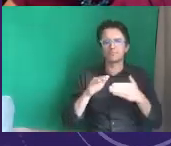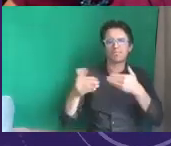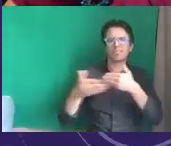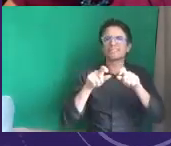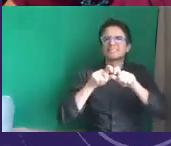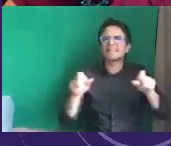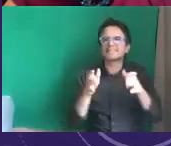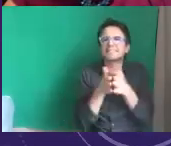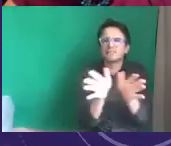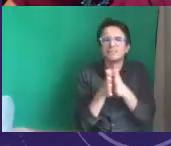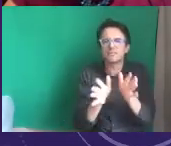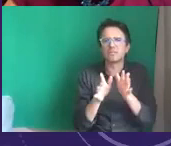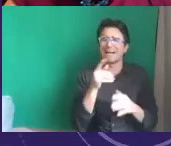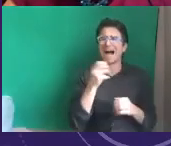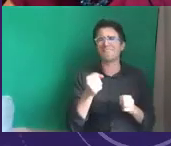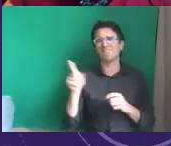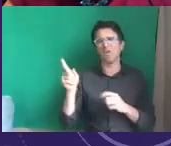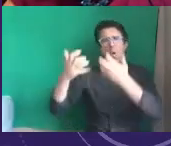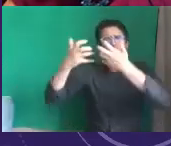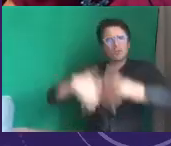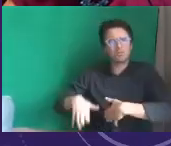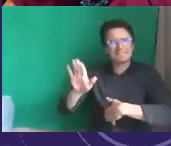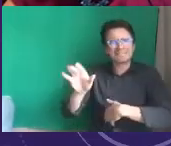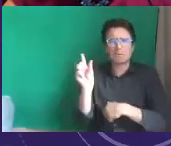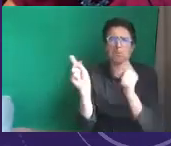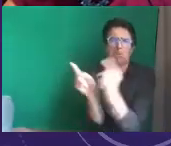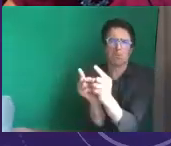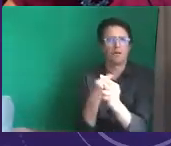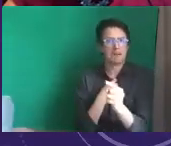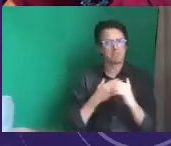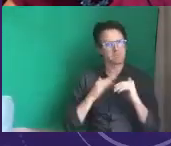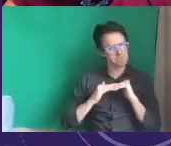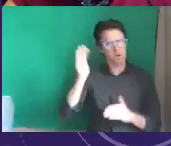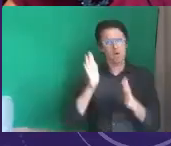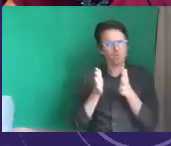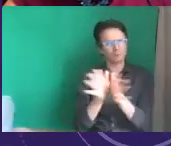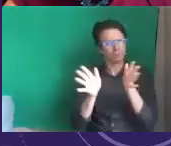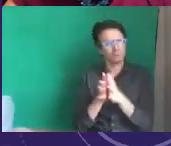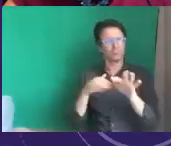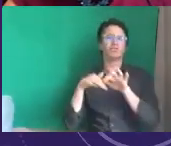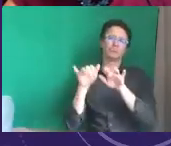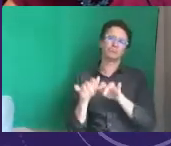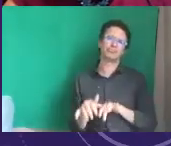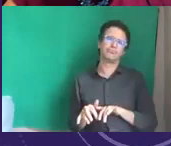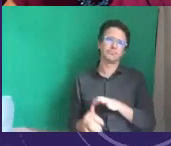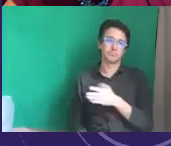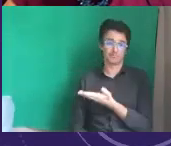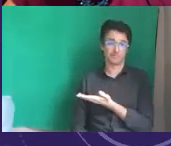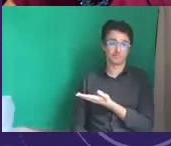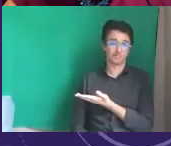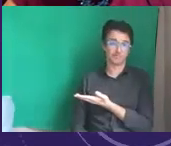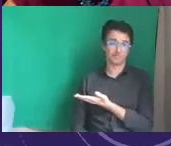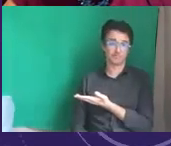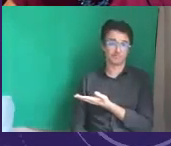then you should be all set. For LinkedIn and Instagram, the steps happen to be the same.